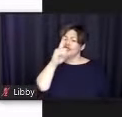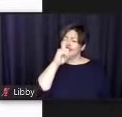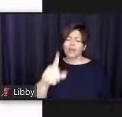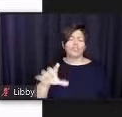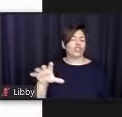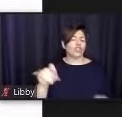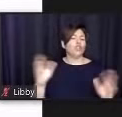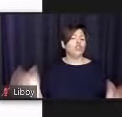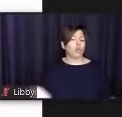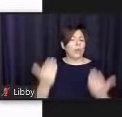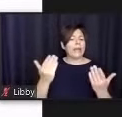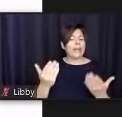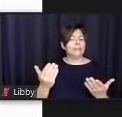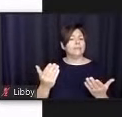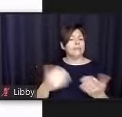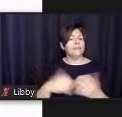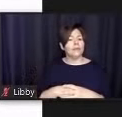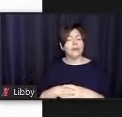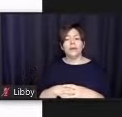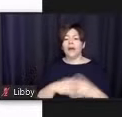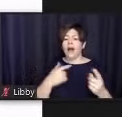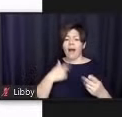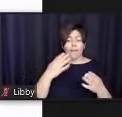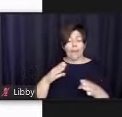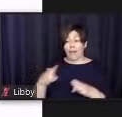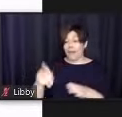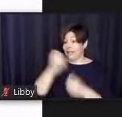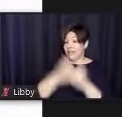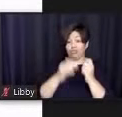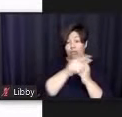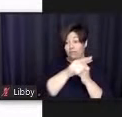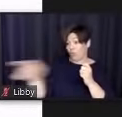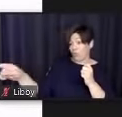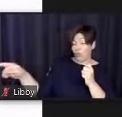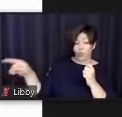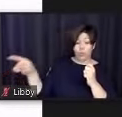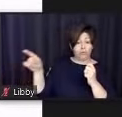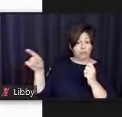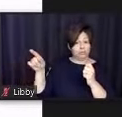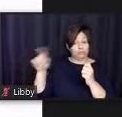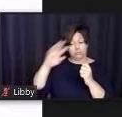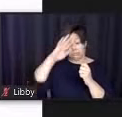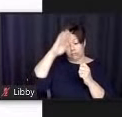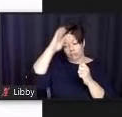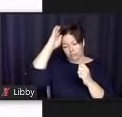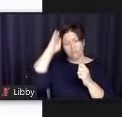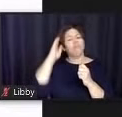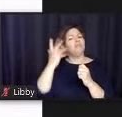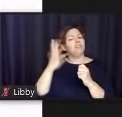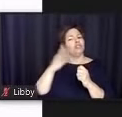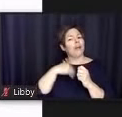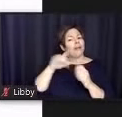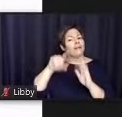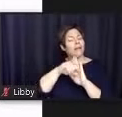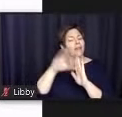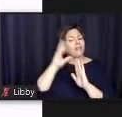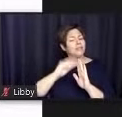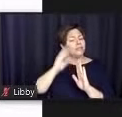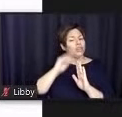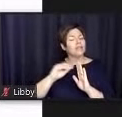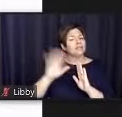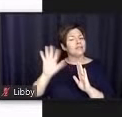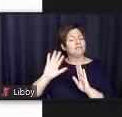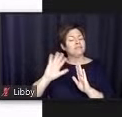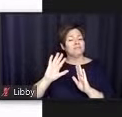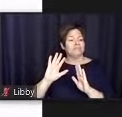because I'm betting that each and every one of you has had a negative experience with someone through either